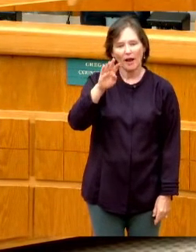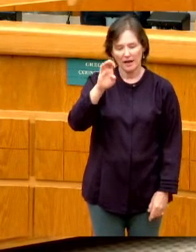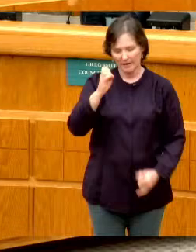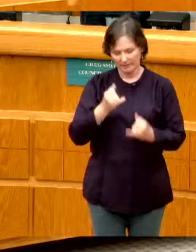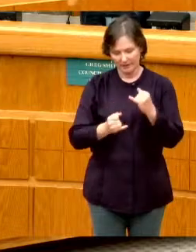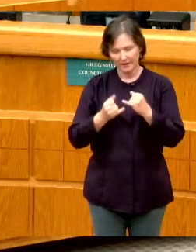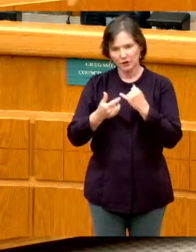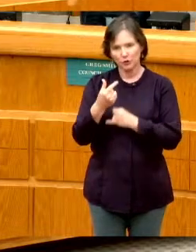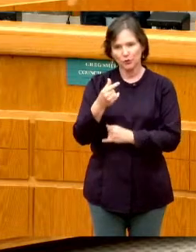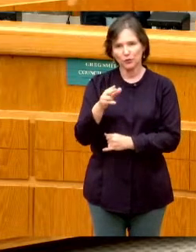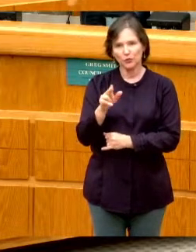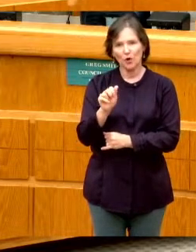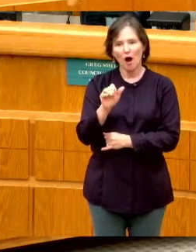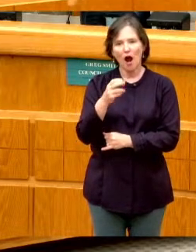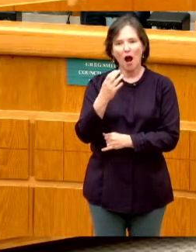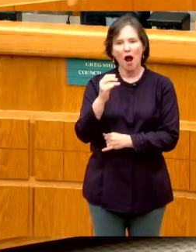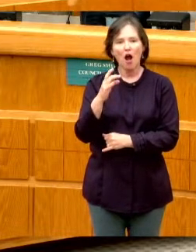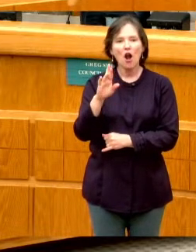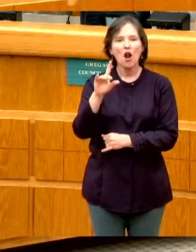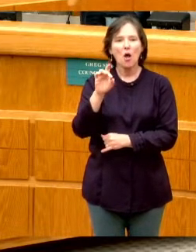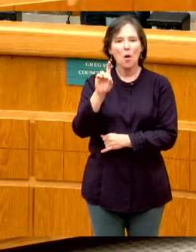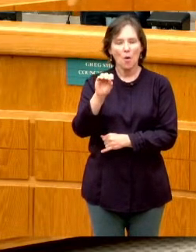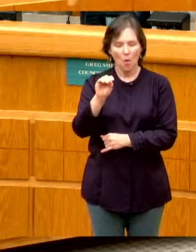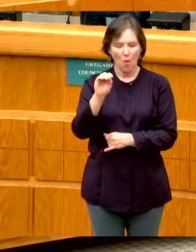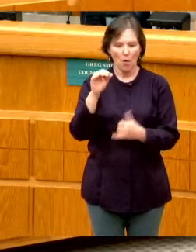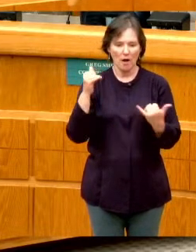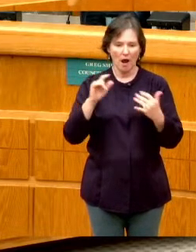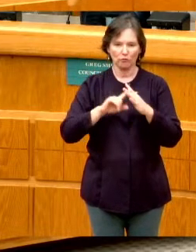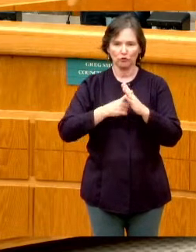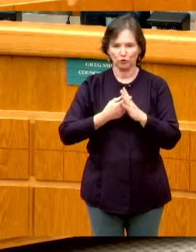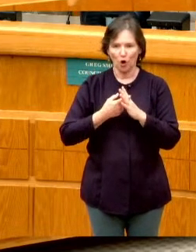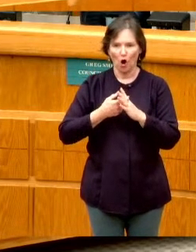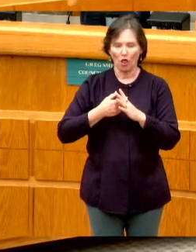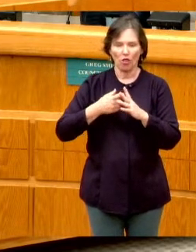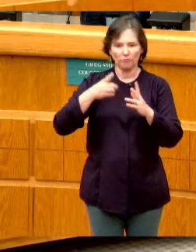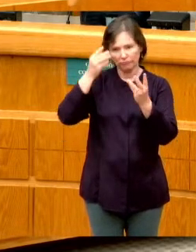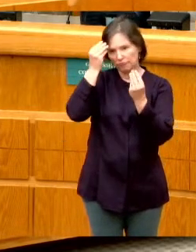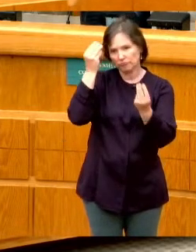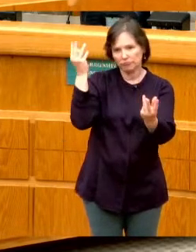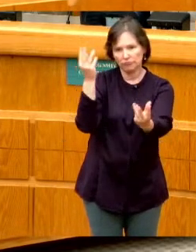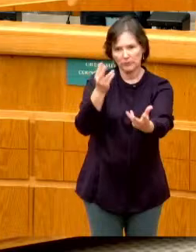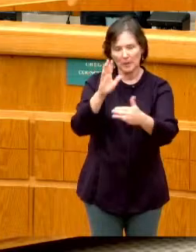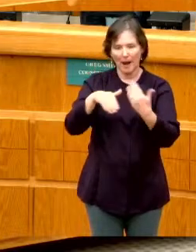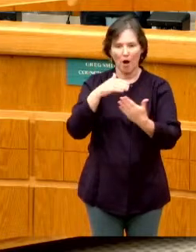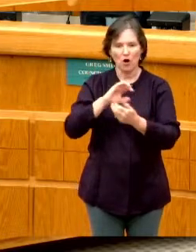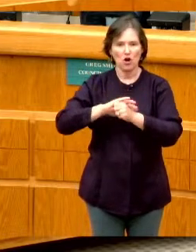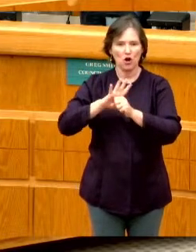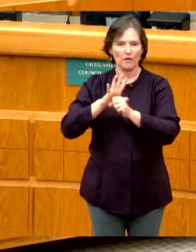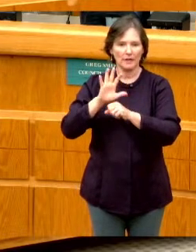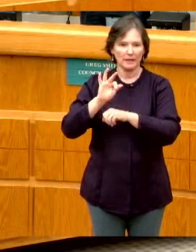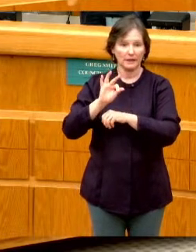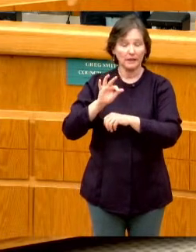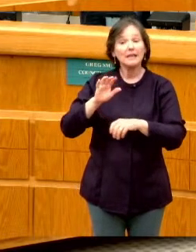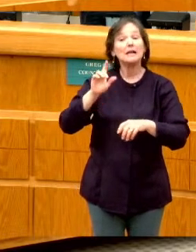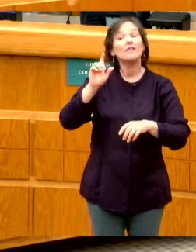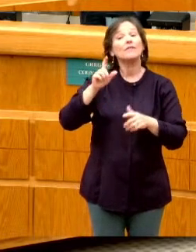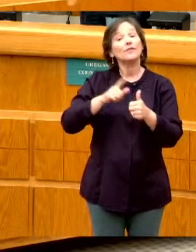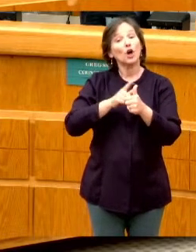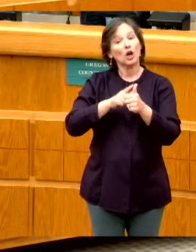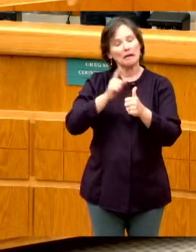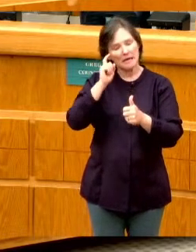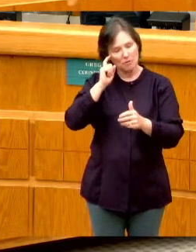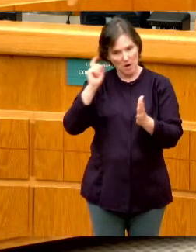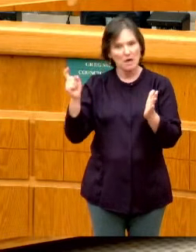this afternoon on COVID-19. I want to take a moment to acknowledge the major disaster that occurred last week. I